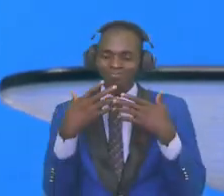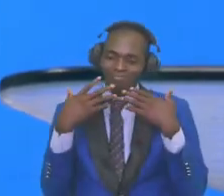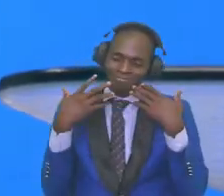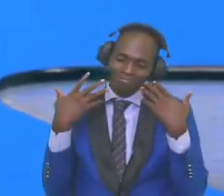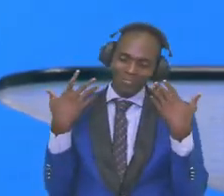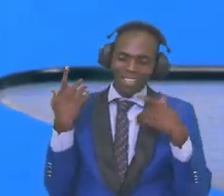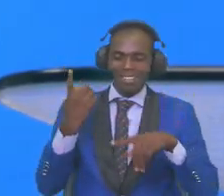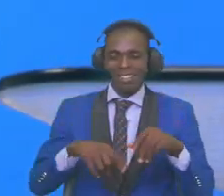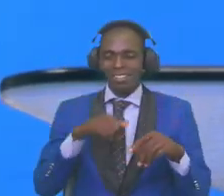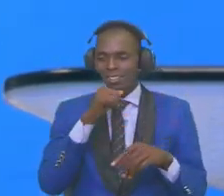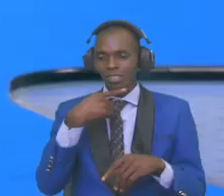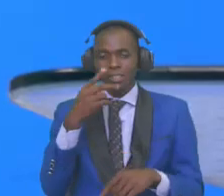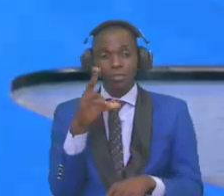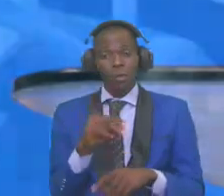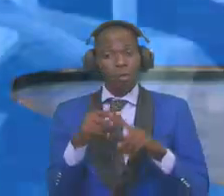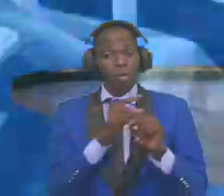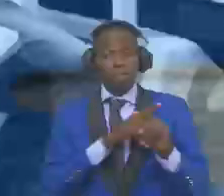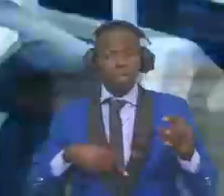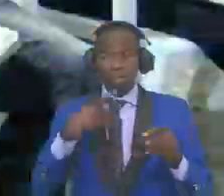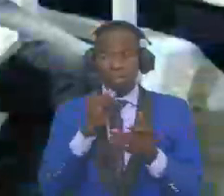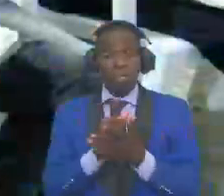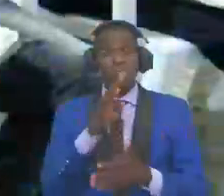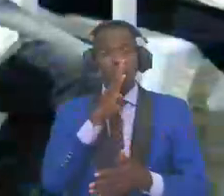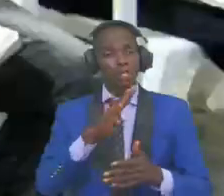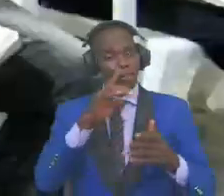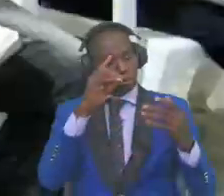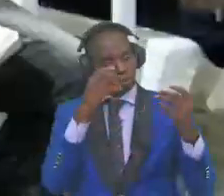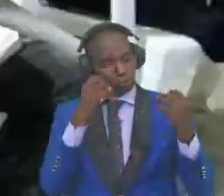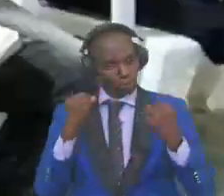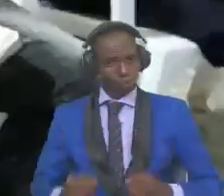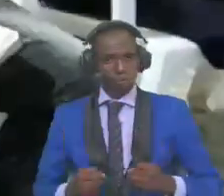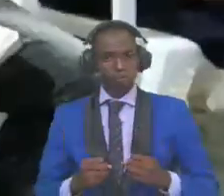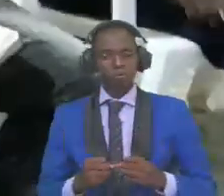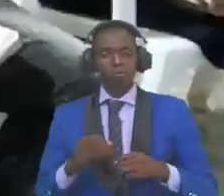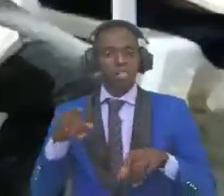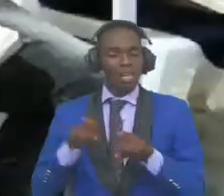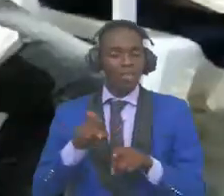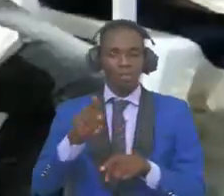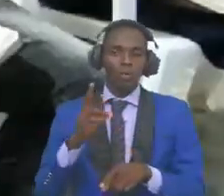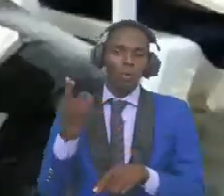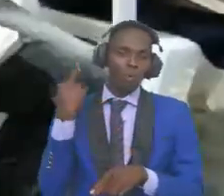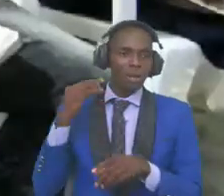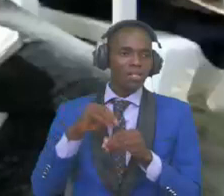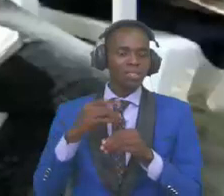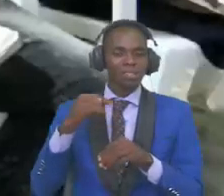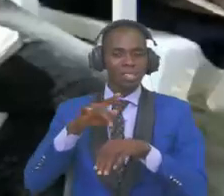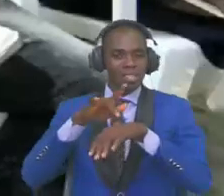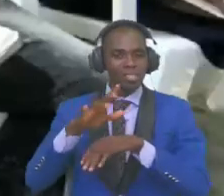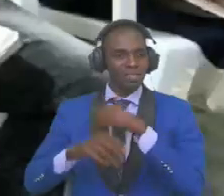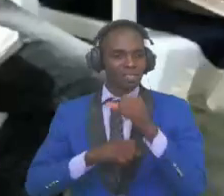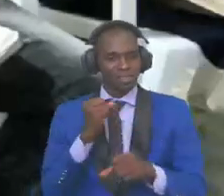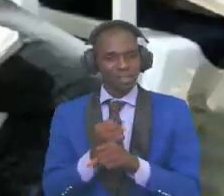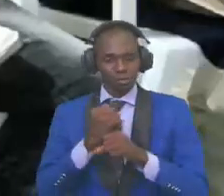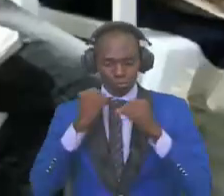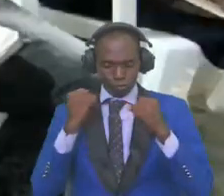the Lord is saying, be strong like you were in the earlier years. Strong in your